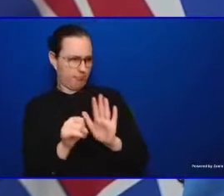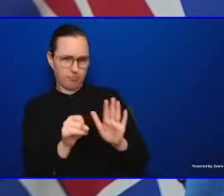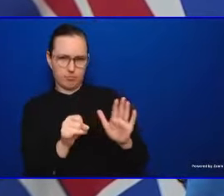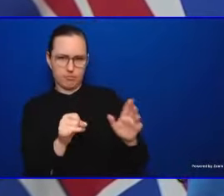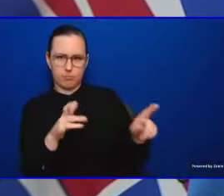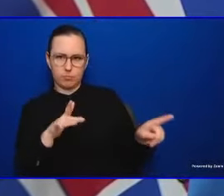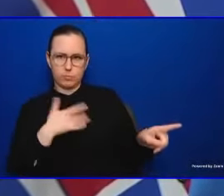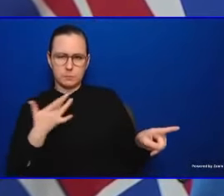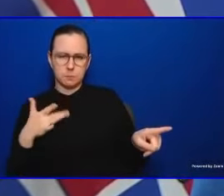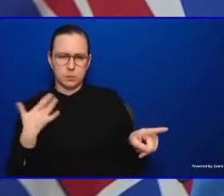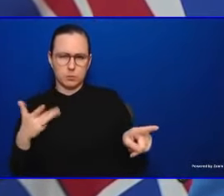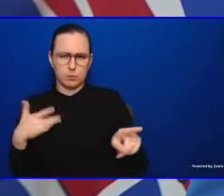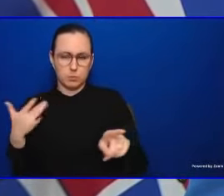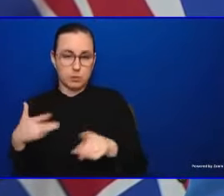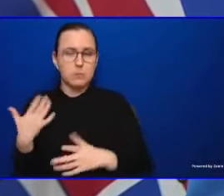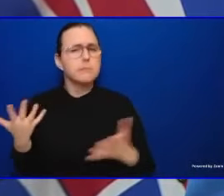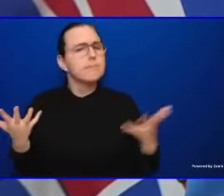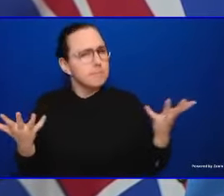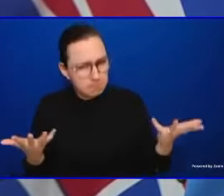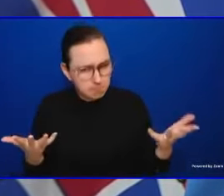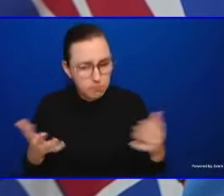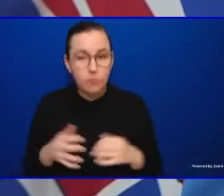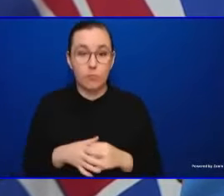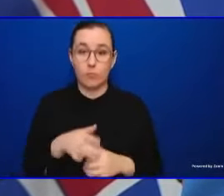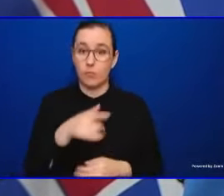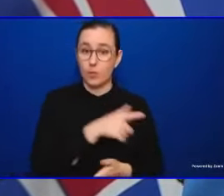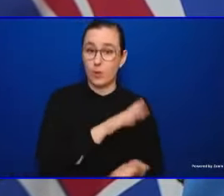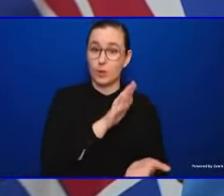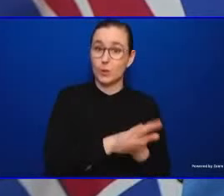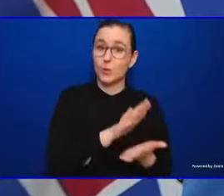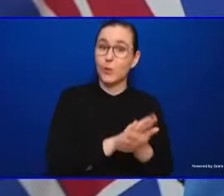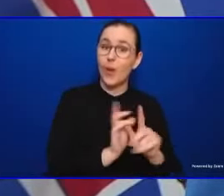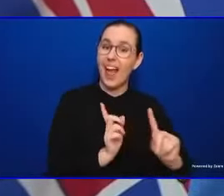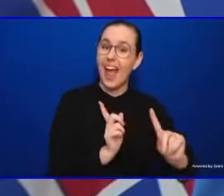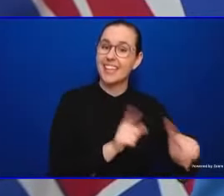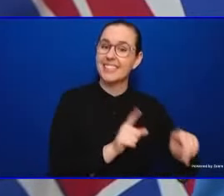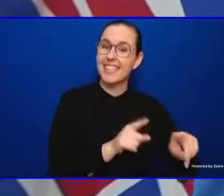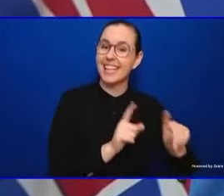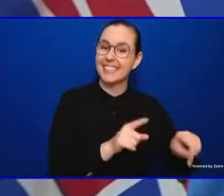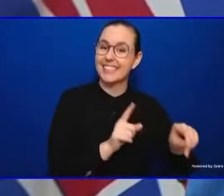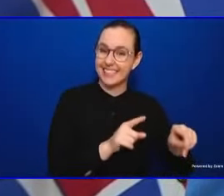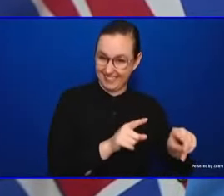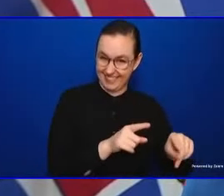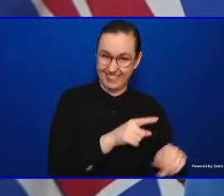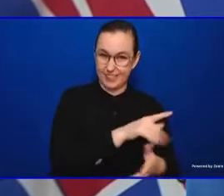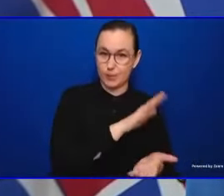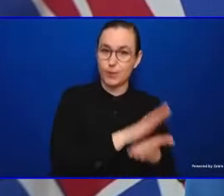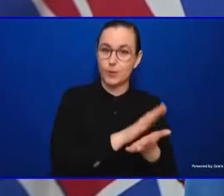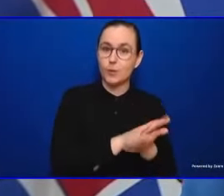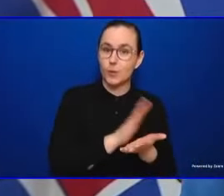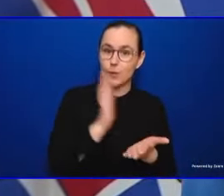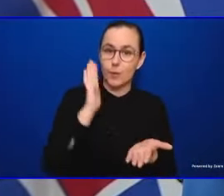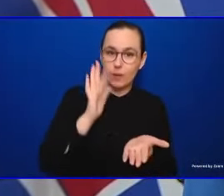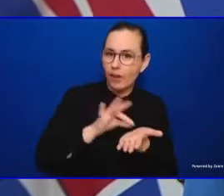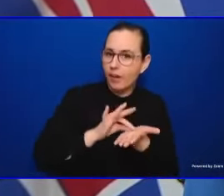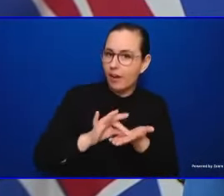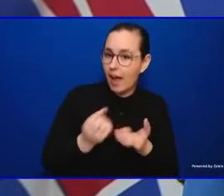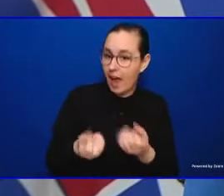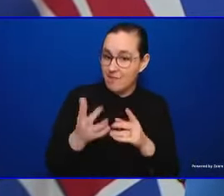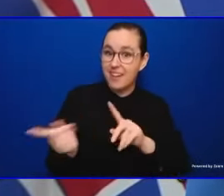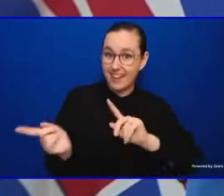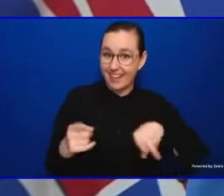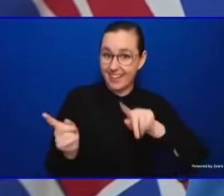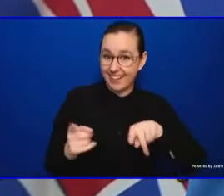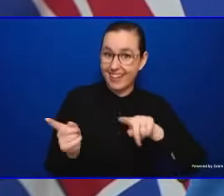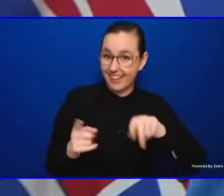be school attendance. Schools will be monitoring attendance rates closely and will notify public health